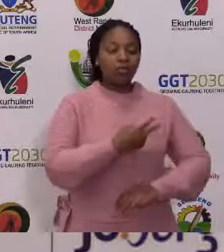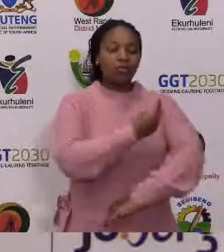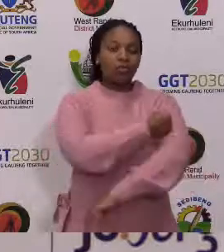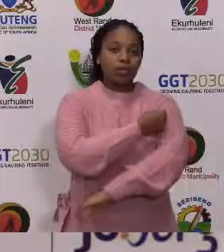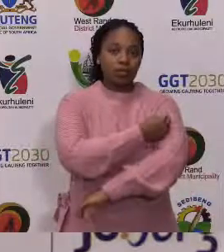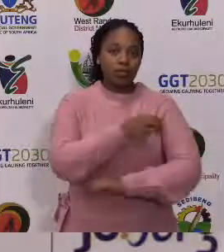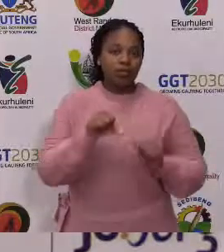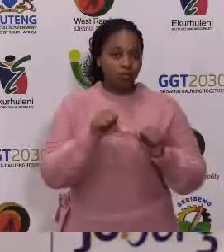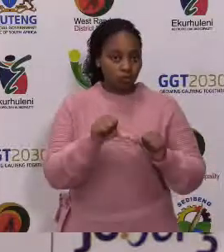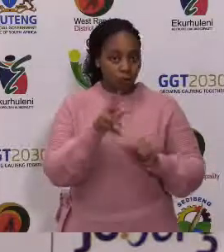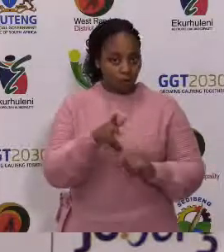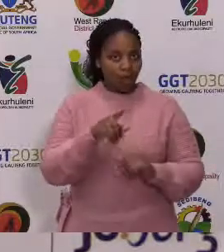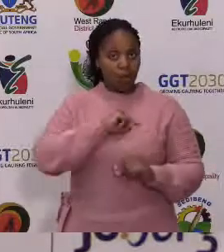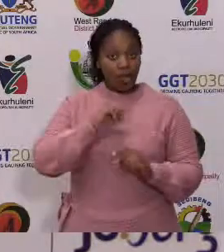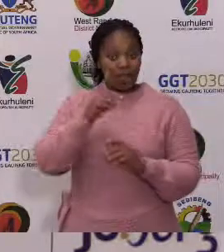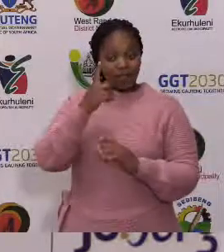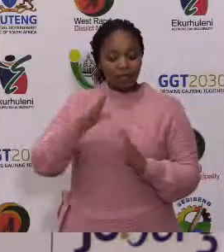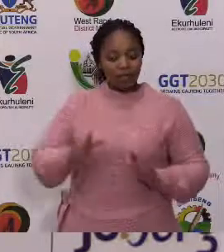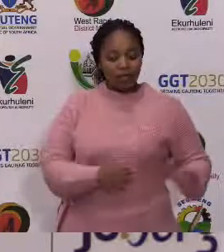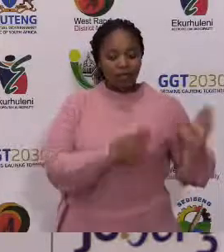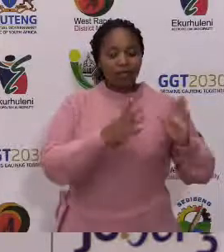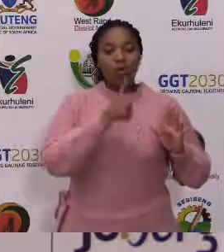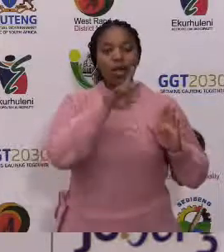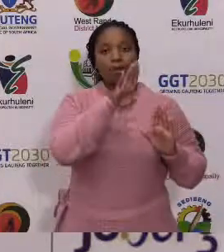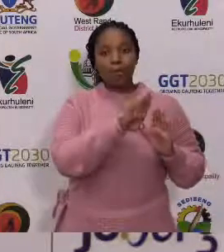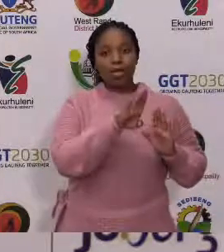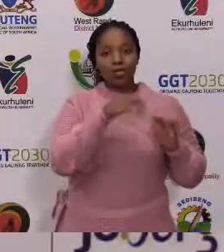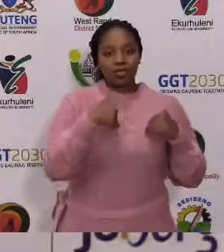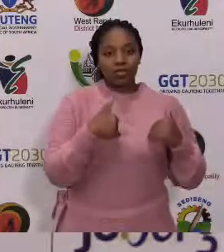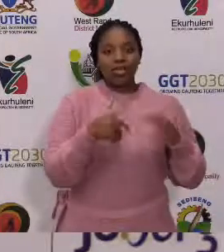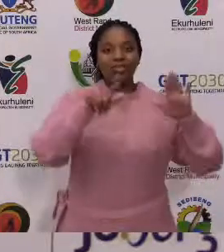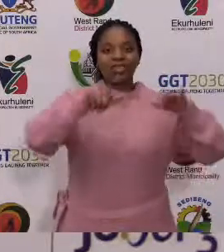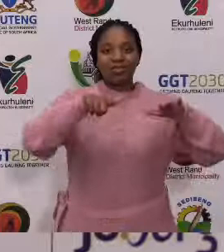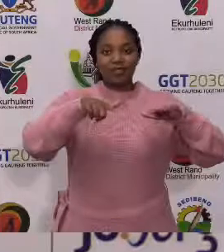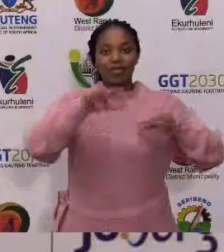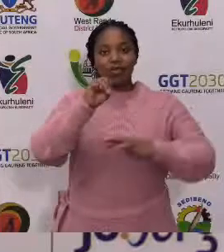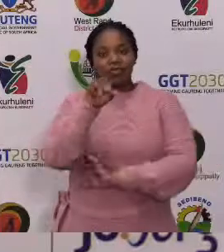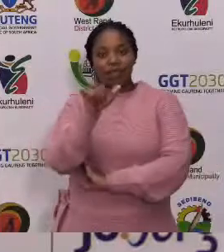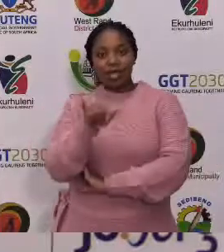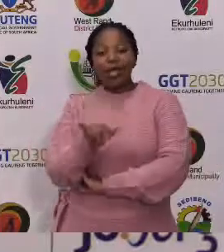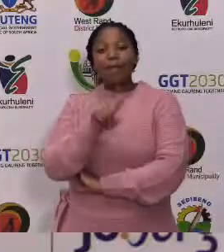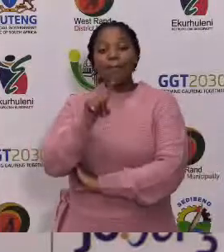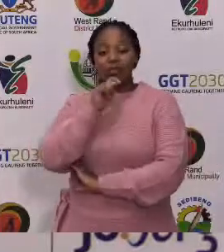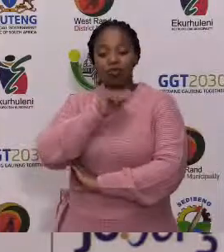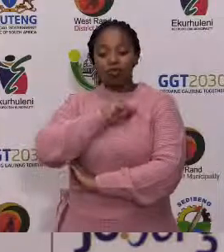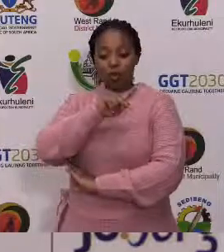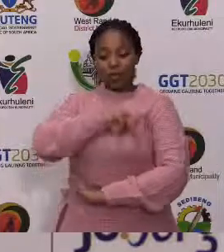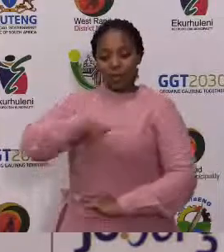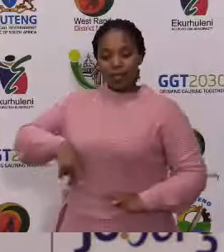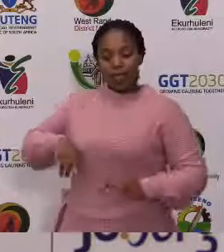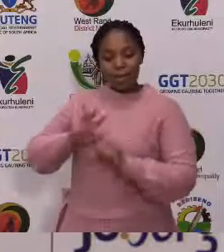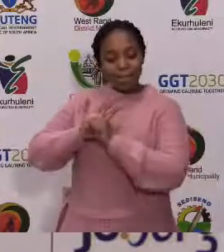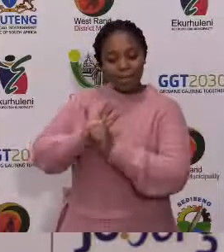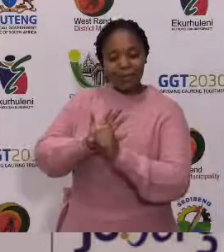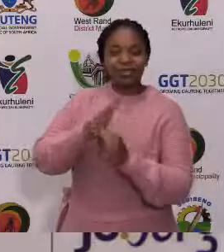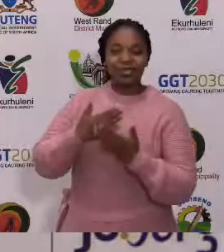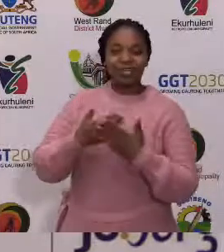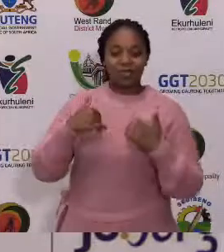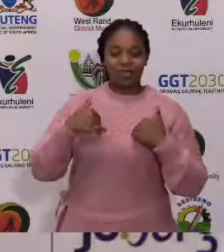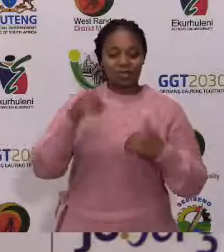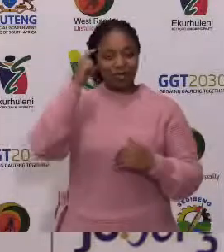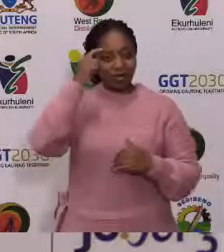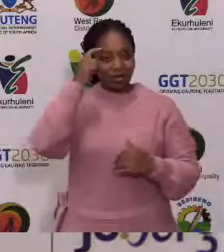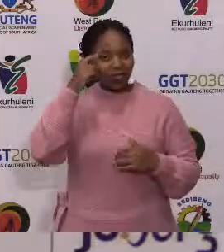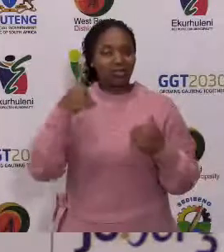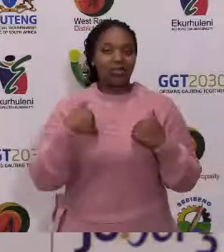that phase 1B will begin on the 17th of May, but Premier is really pushing us. We may even consider starting